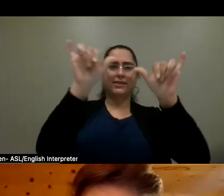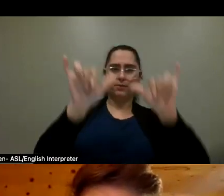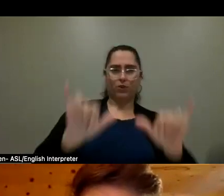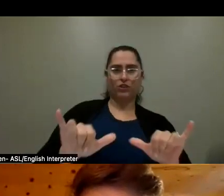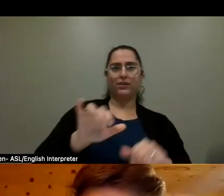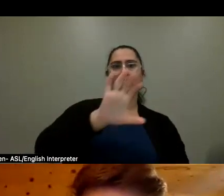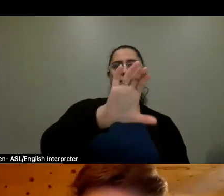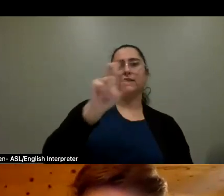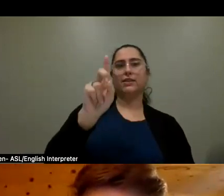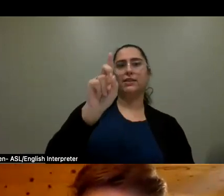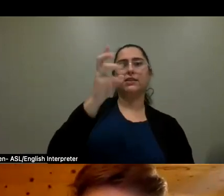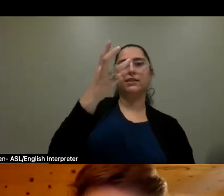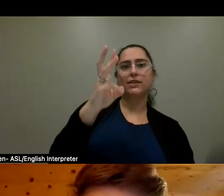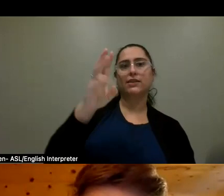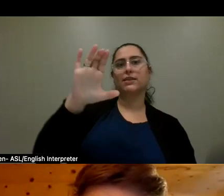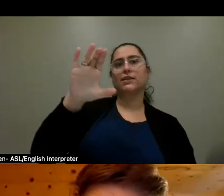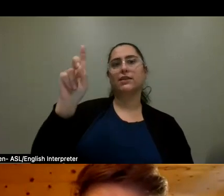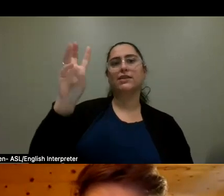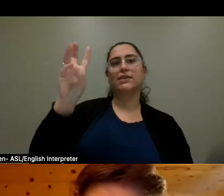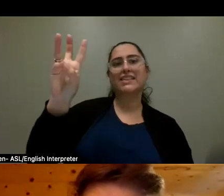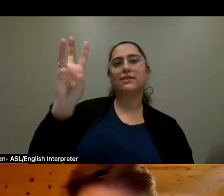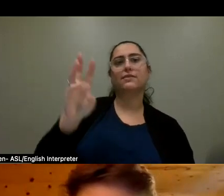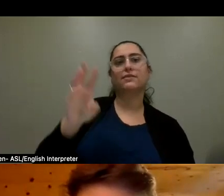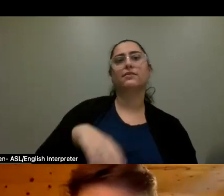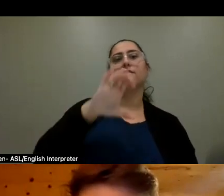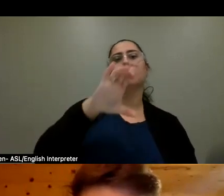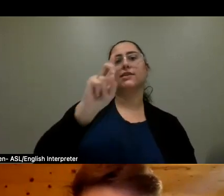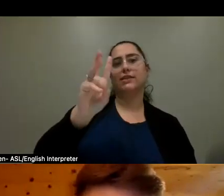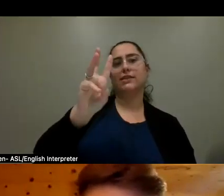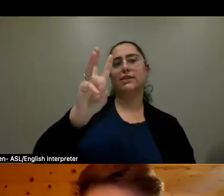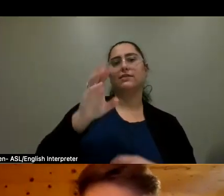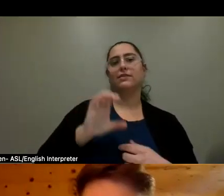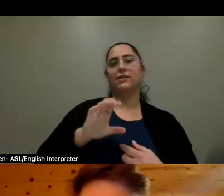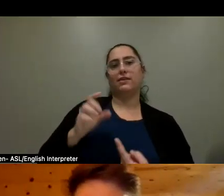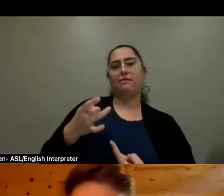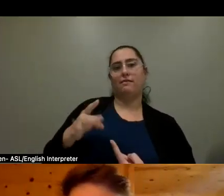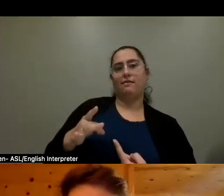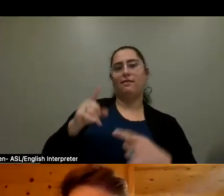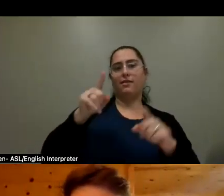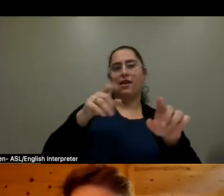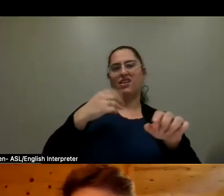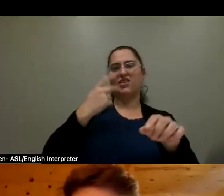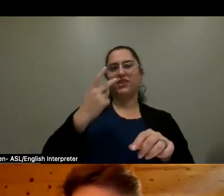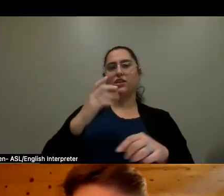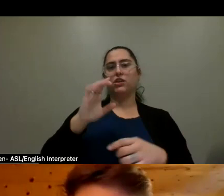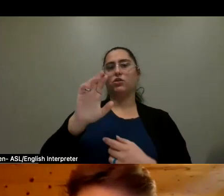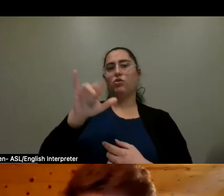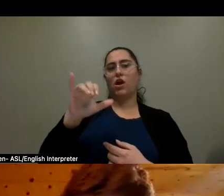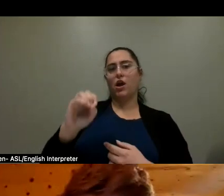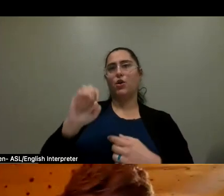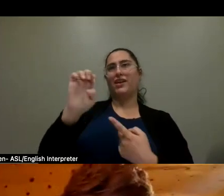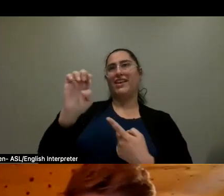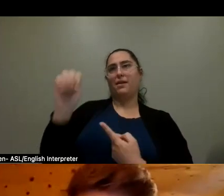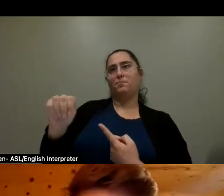6. So there's a 6 units, and there's internal symmetry of 18, and this showing a cryoEM and negative stain